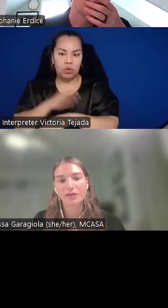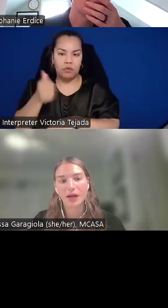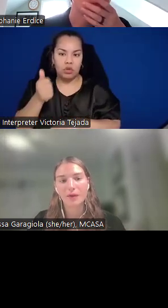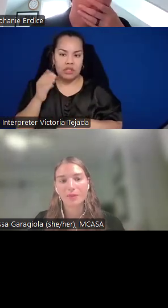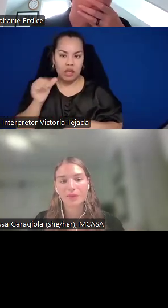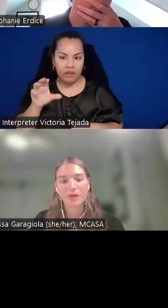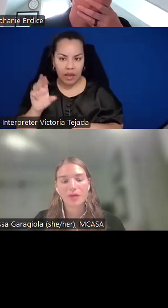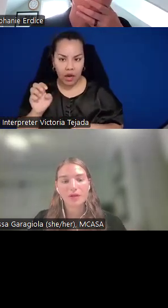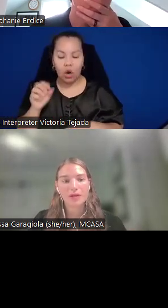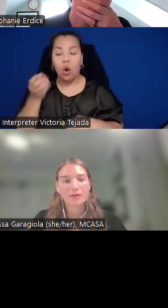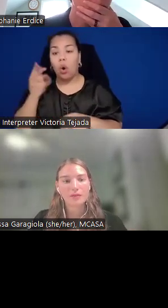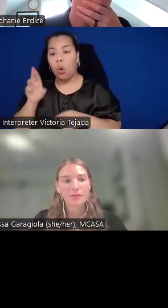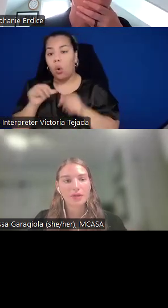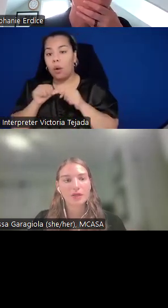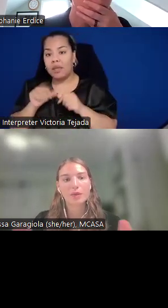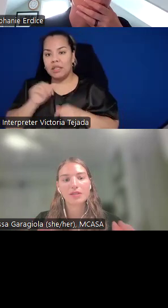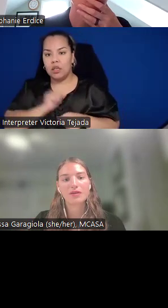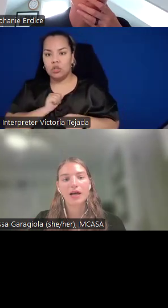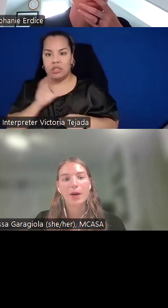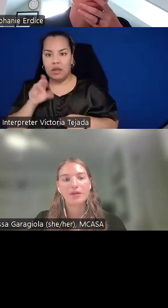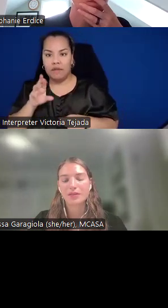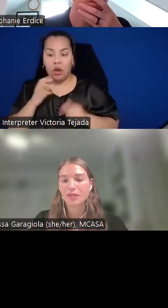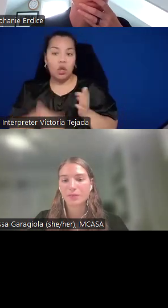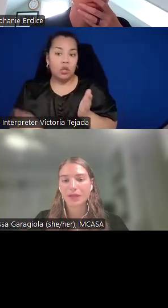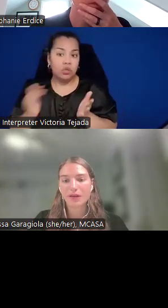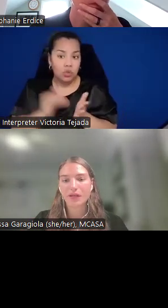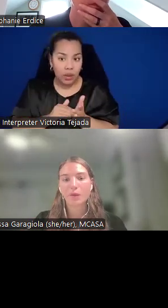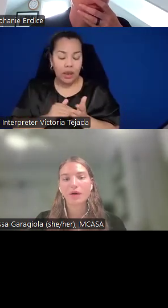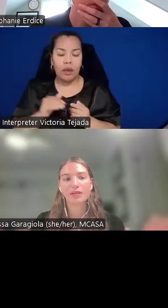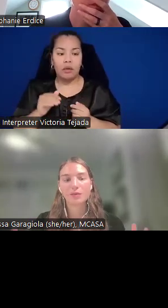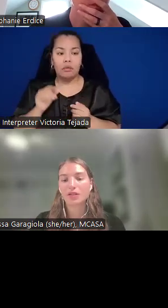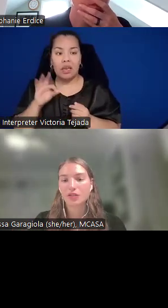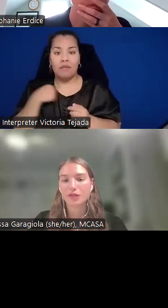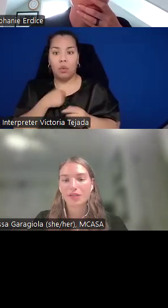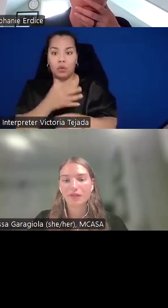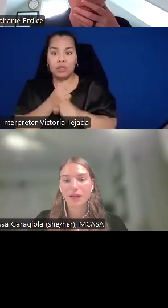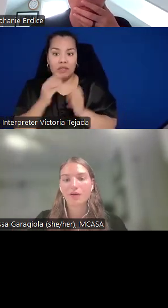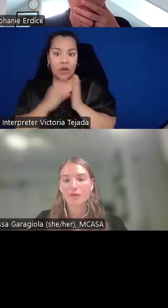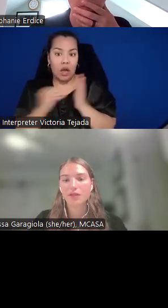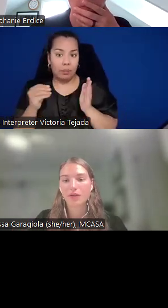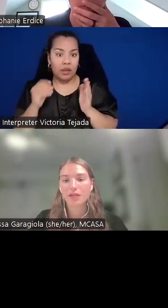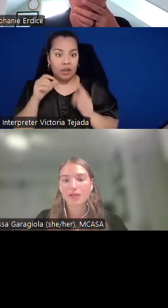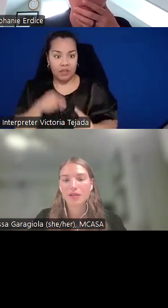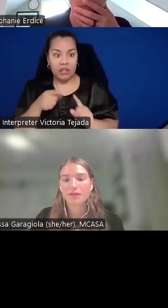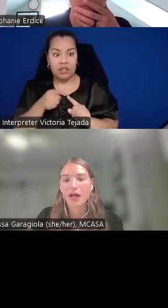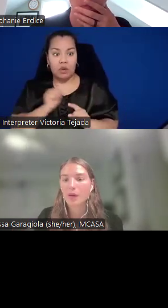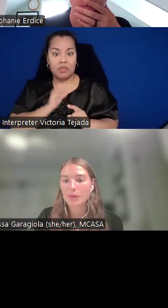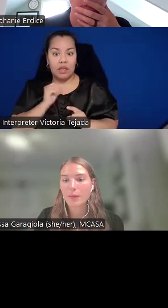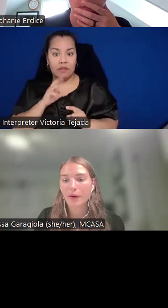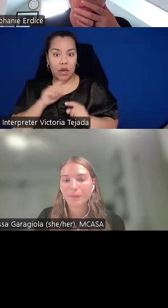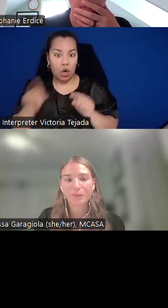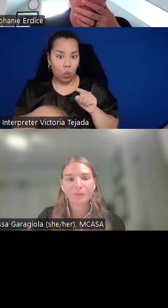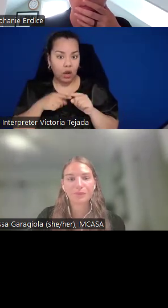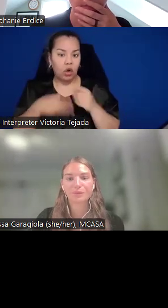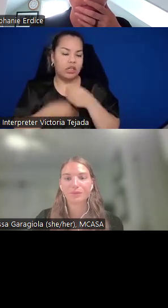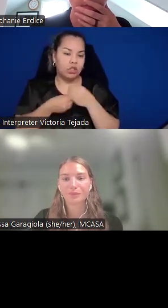your self-care. So again, you'll be receiving a copy of this blank self-care wheel and some additional self-care resources in a follow-up